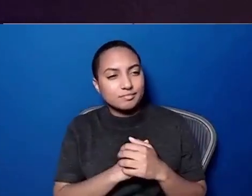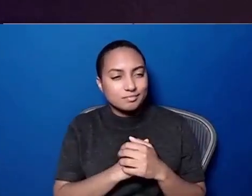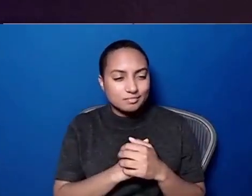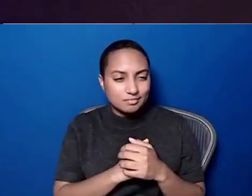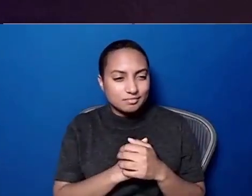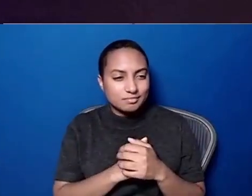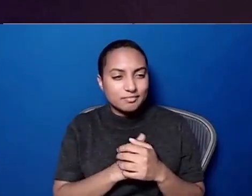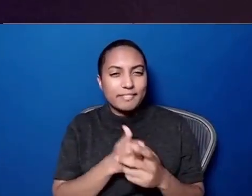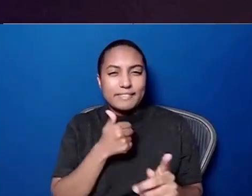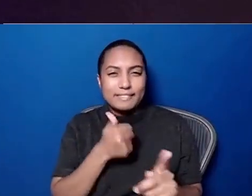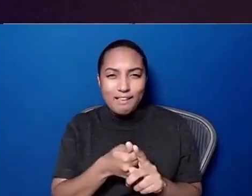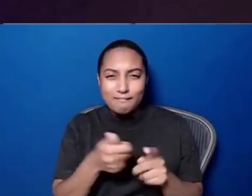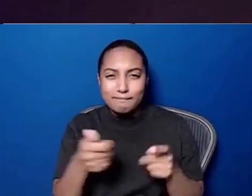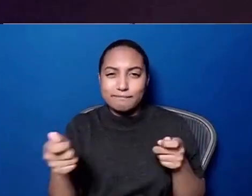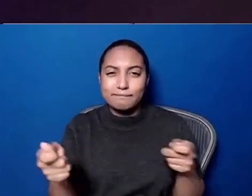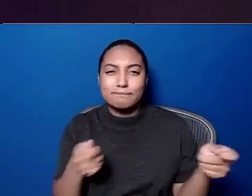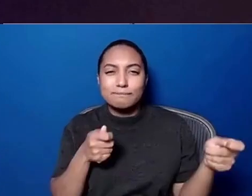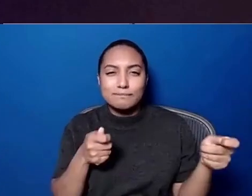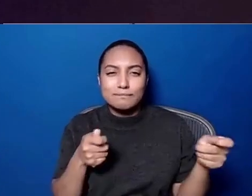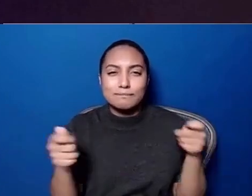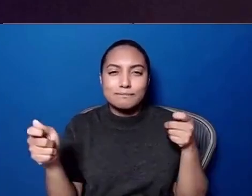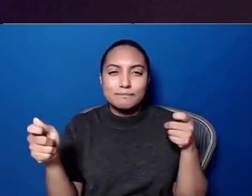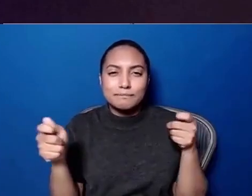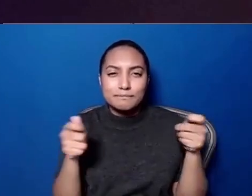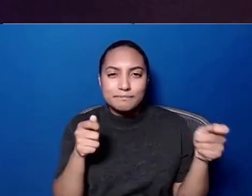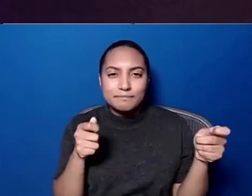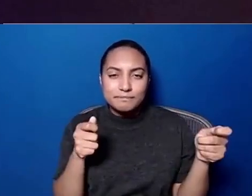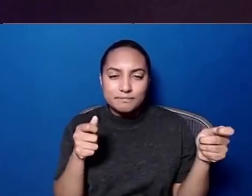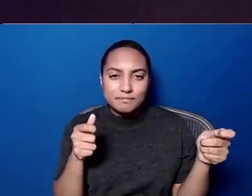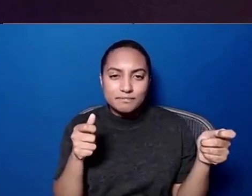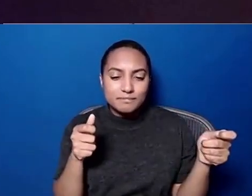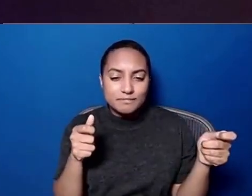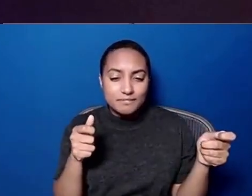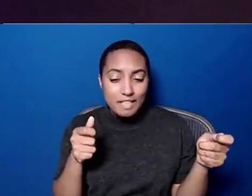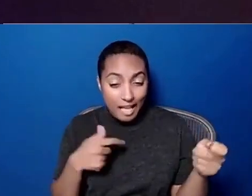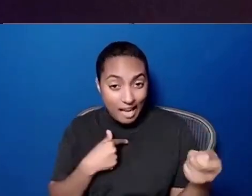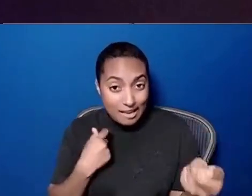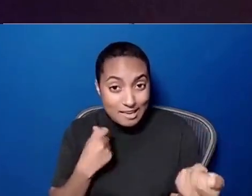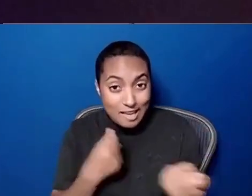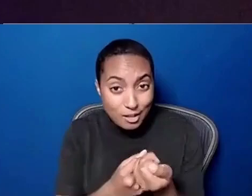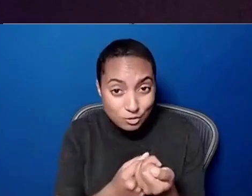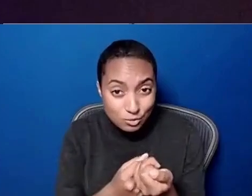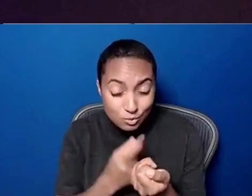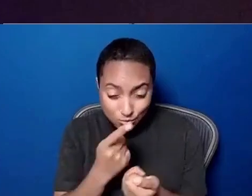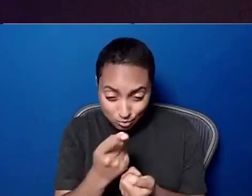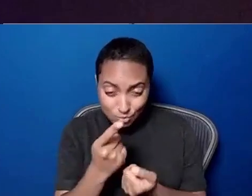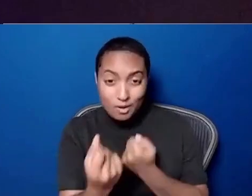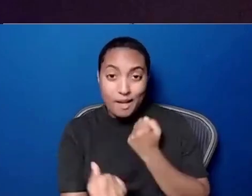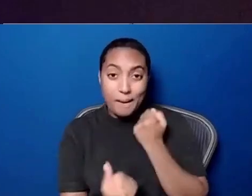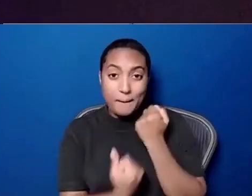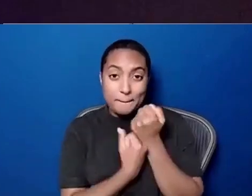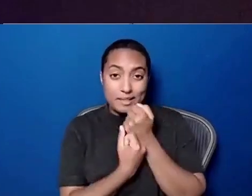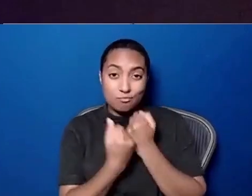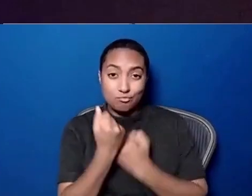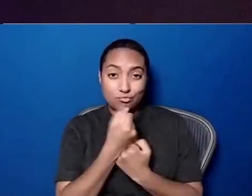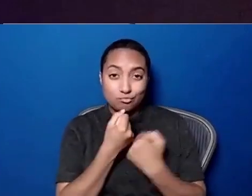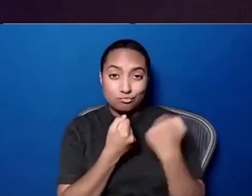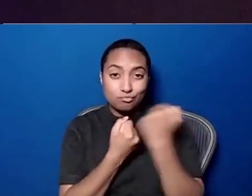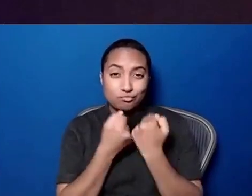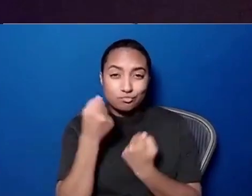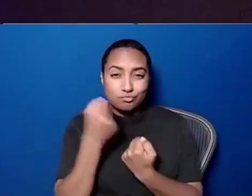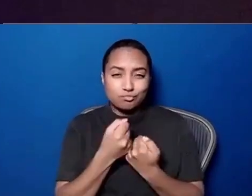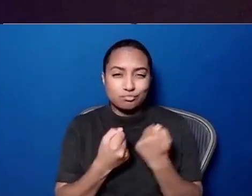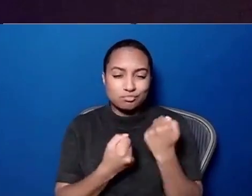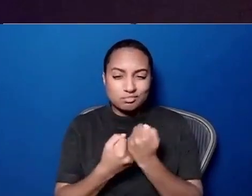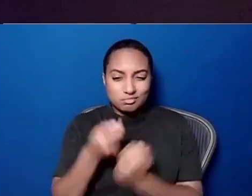We're in shared agreement. I got you and you got me in the ways that you are able, in shared agreement.